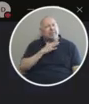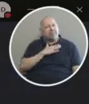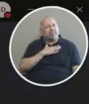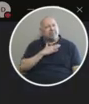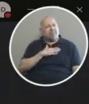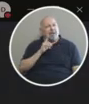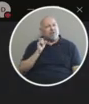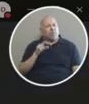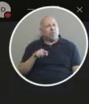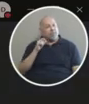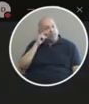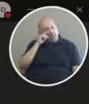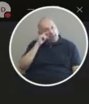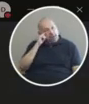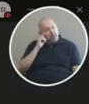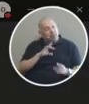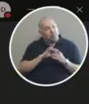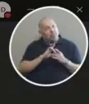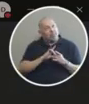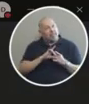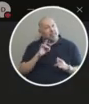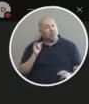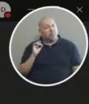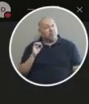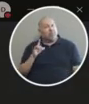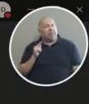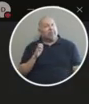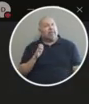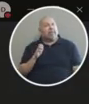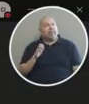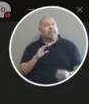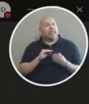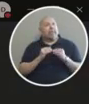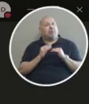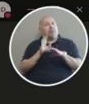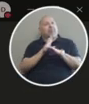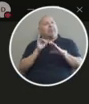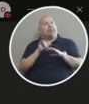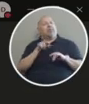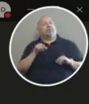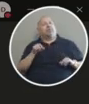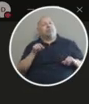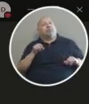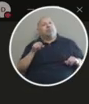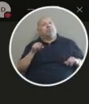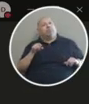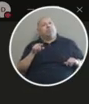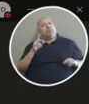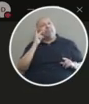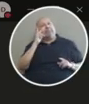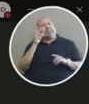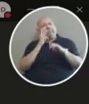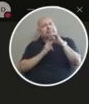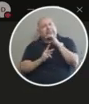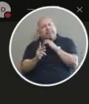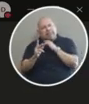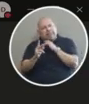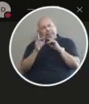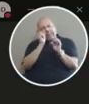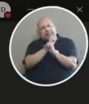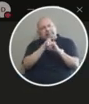My question is related to the number of businesses that you foresee